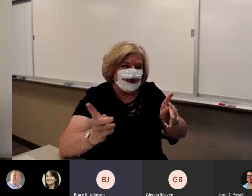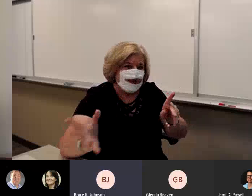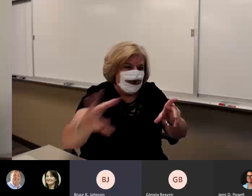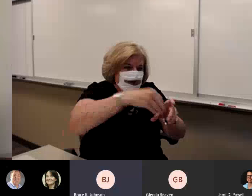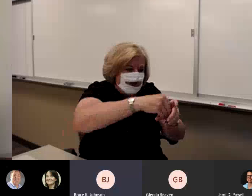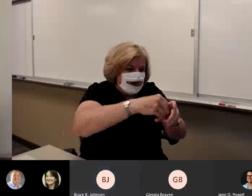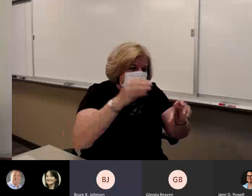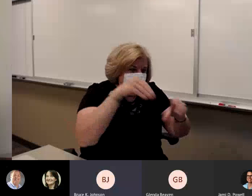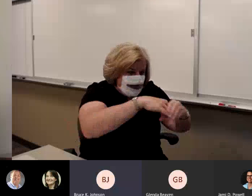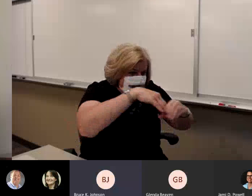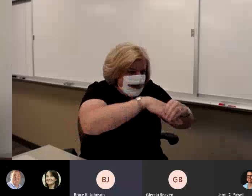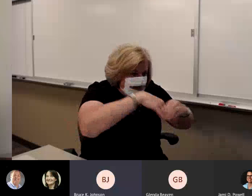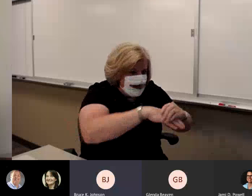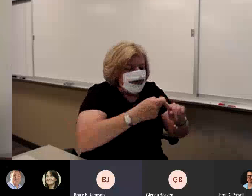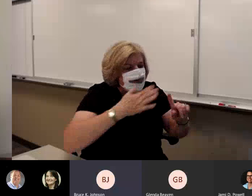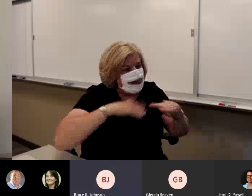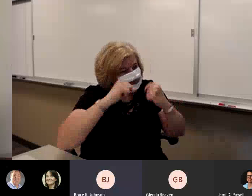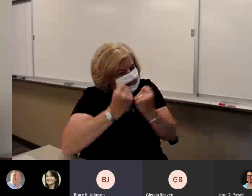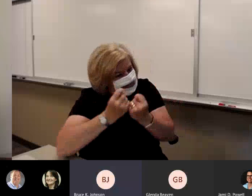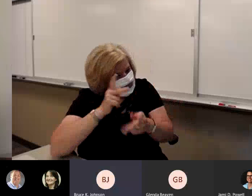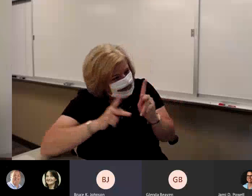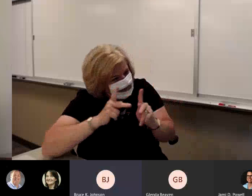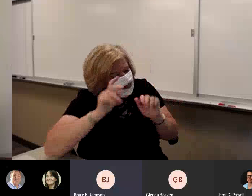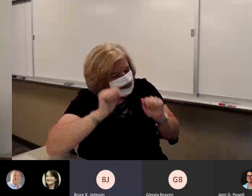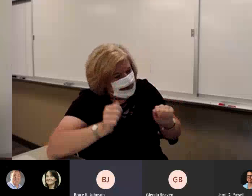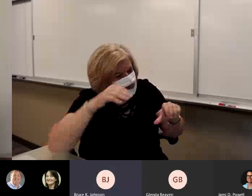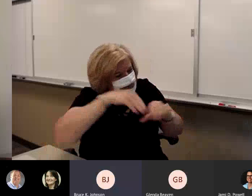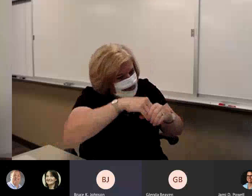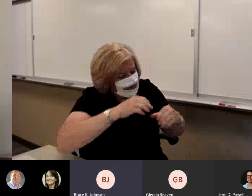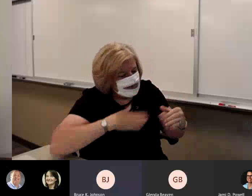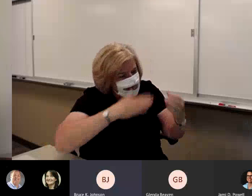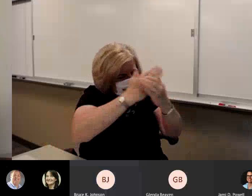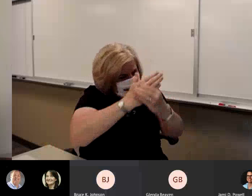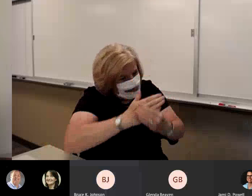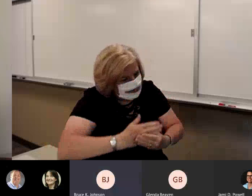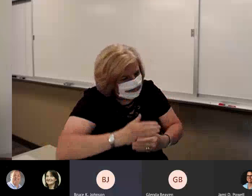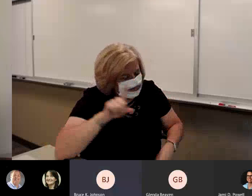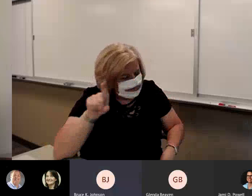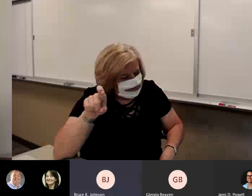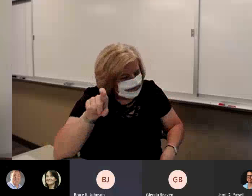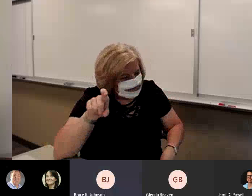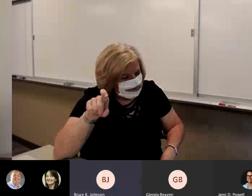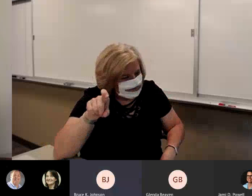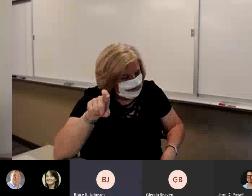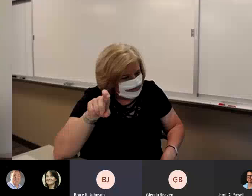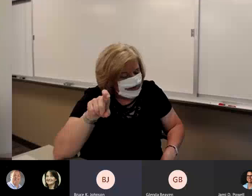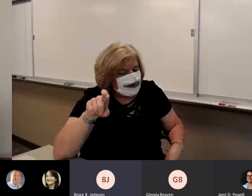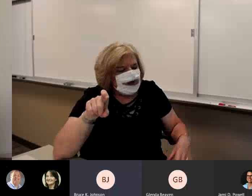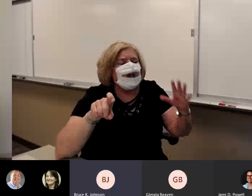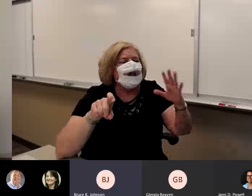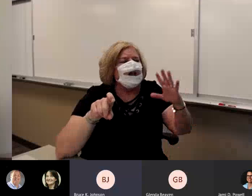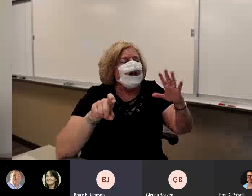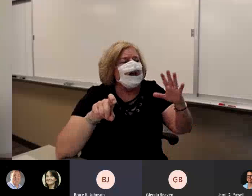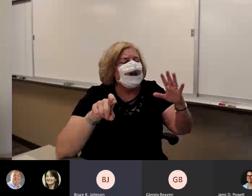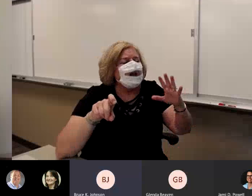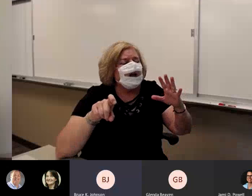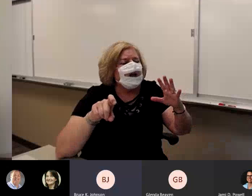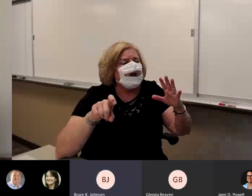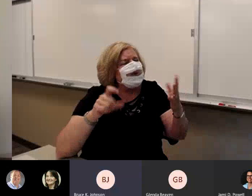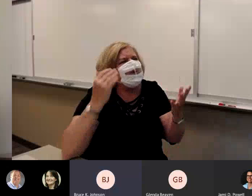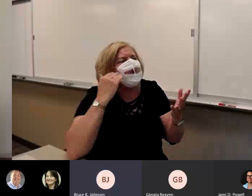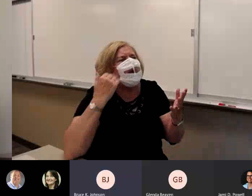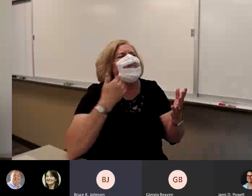teammates? Because, okay. Yeah. So, go ahead. No, so I'm, you